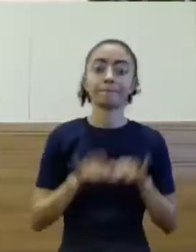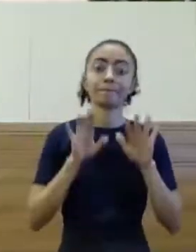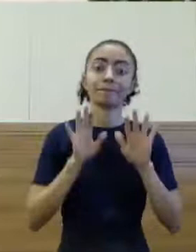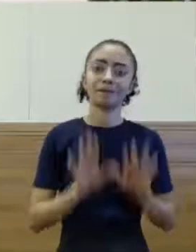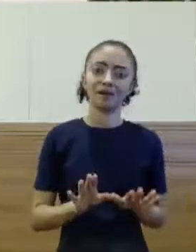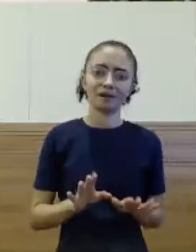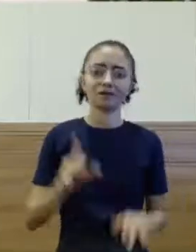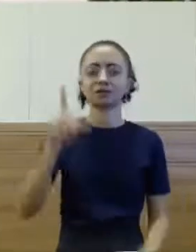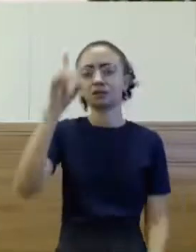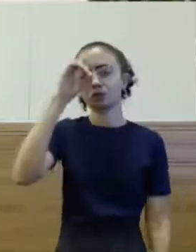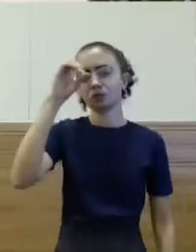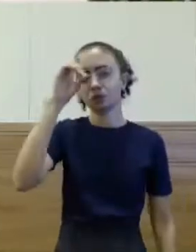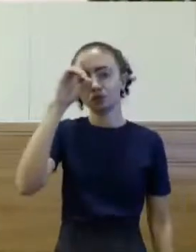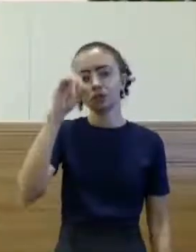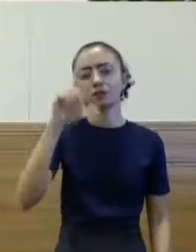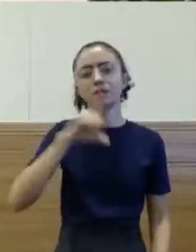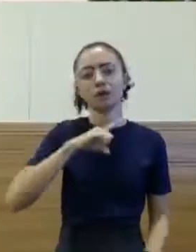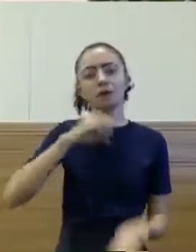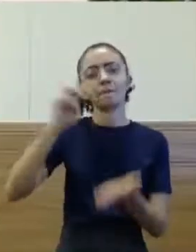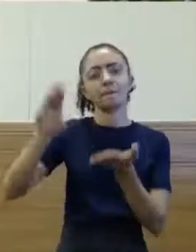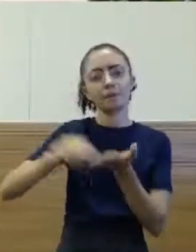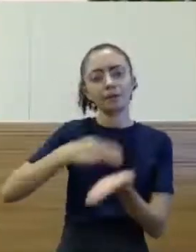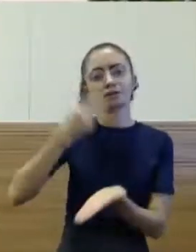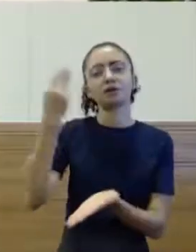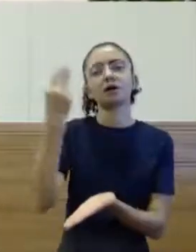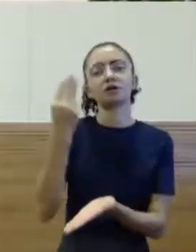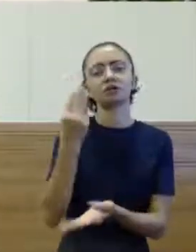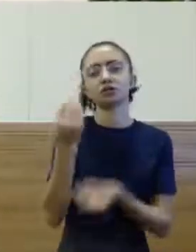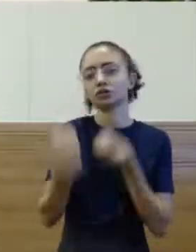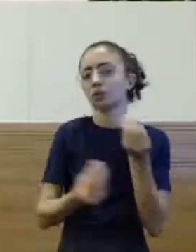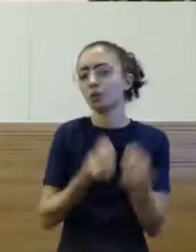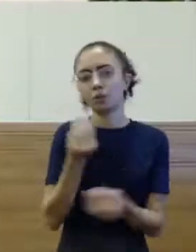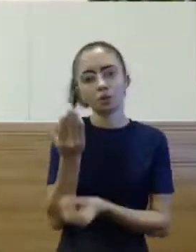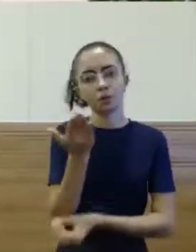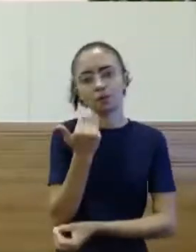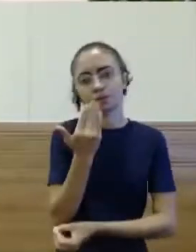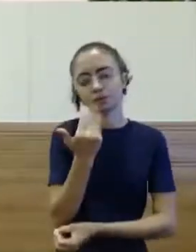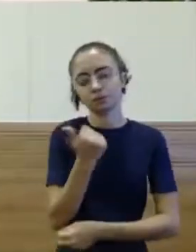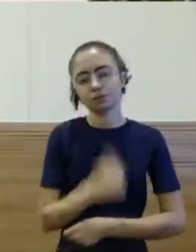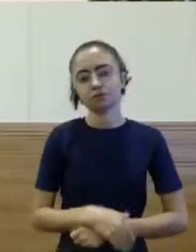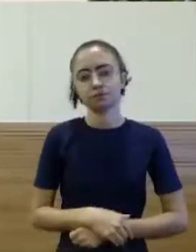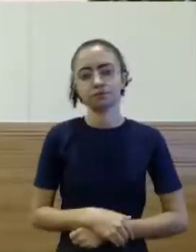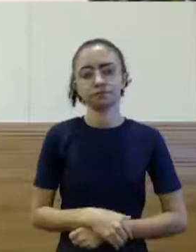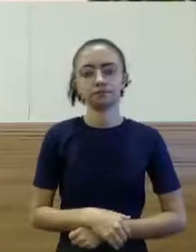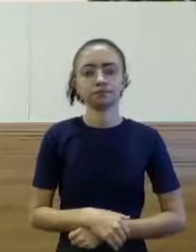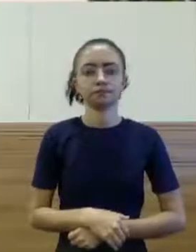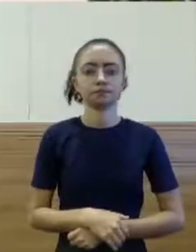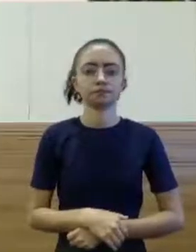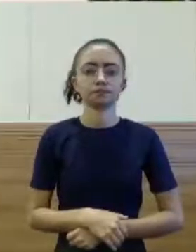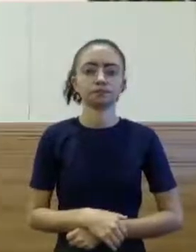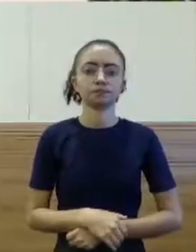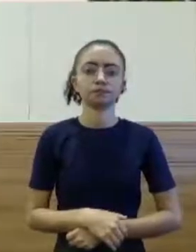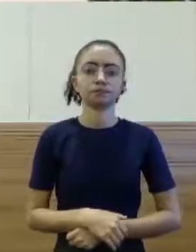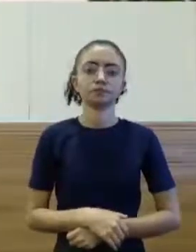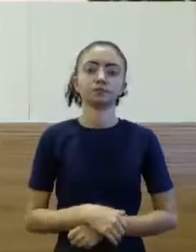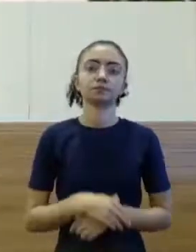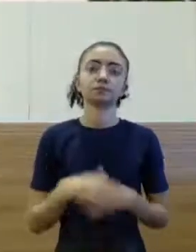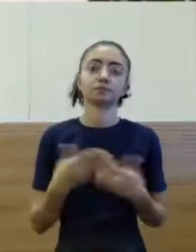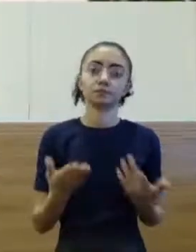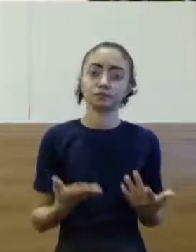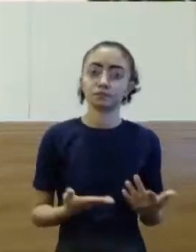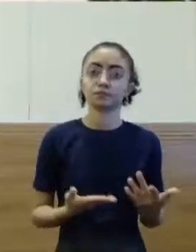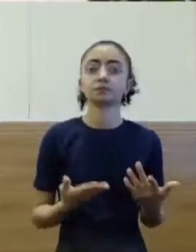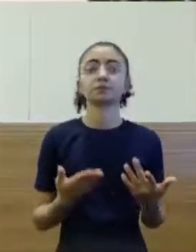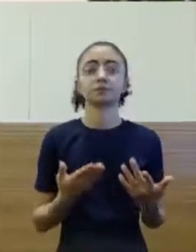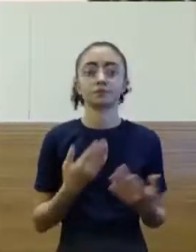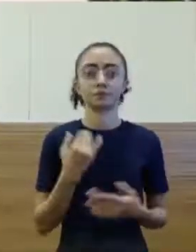So every time we get messages on food and on different types of it, and given the relevance the